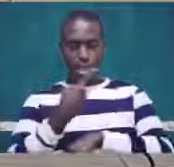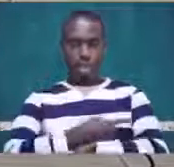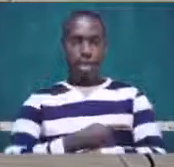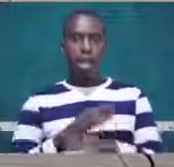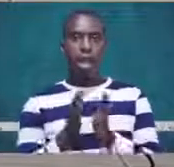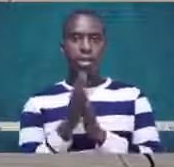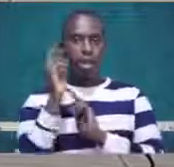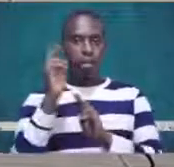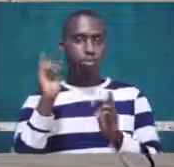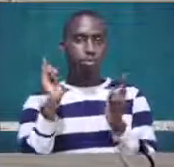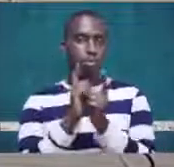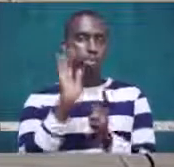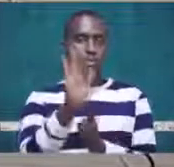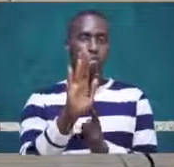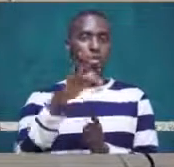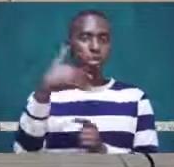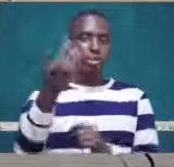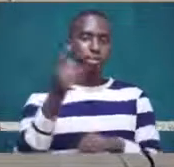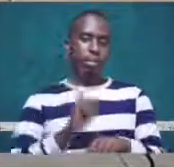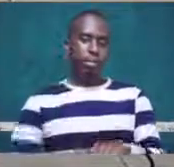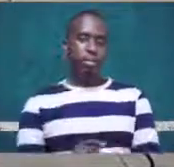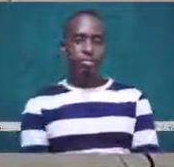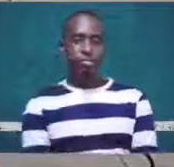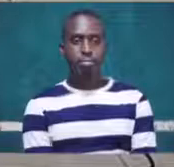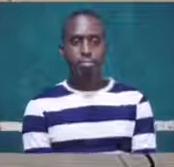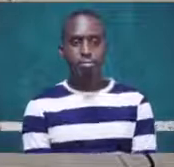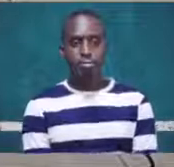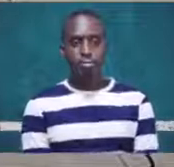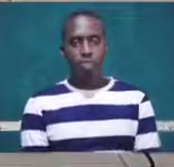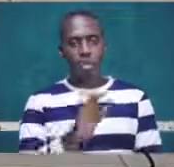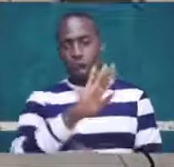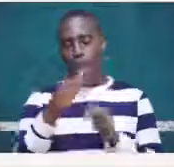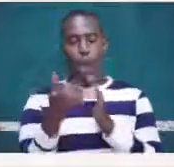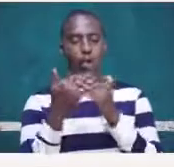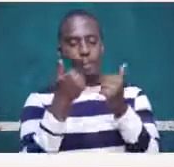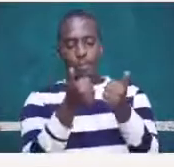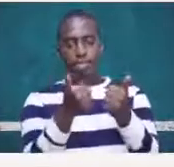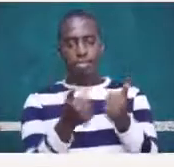I hope to meet you next time. All the best.